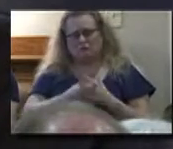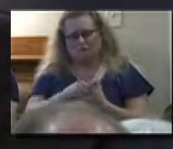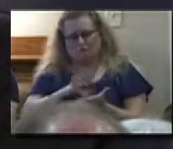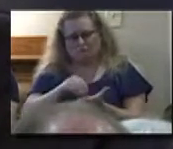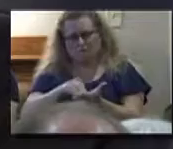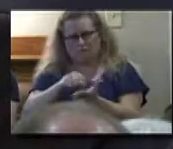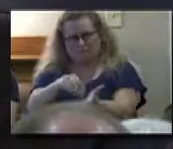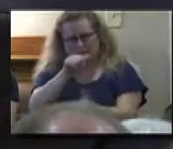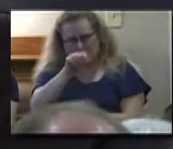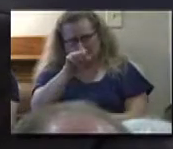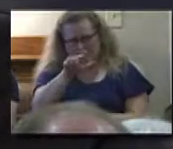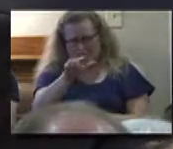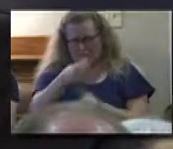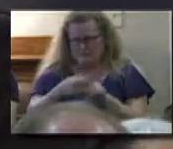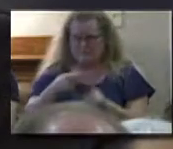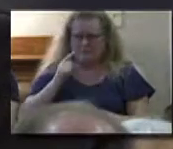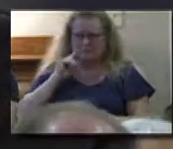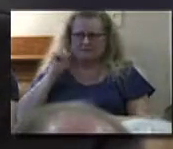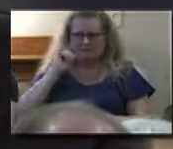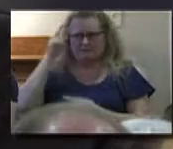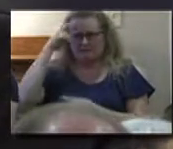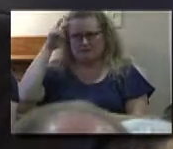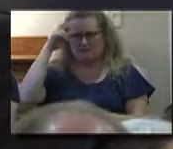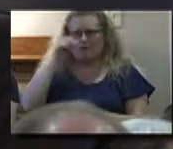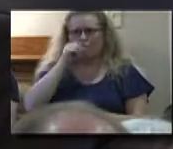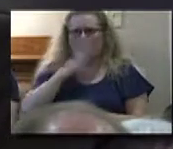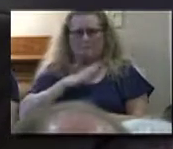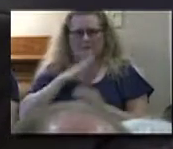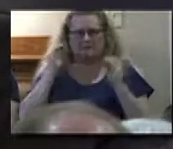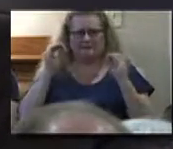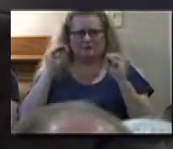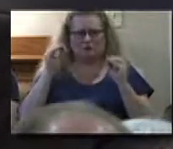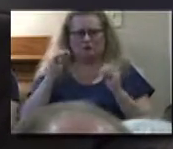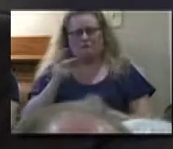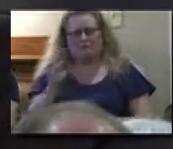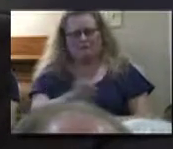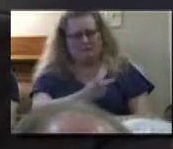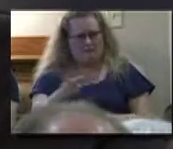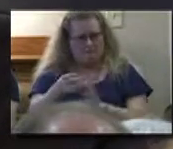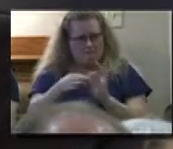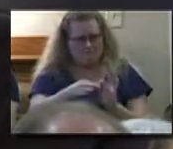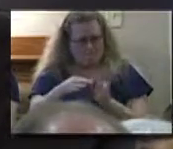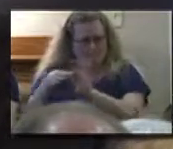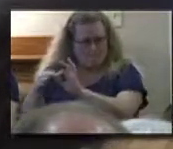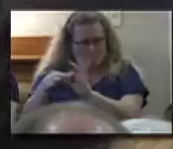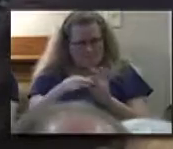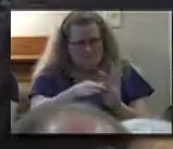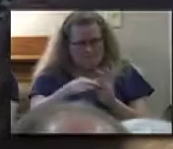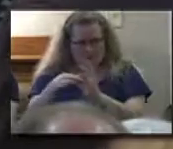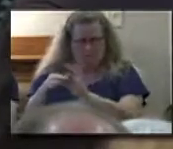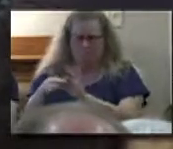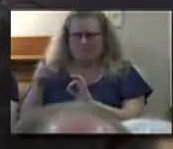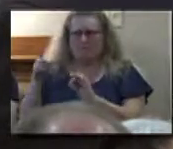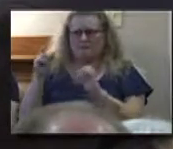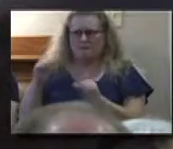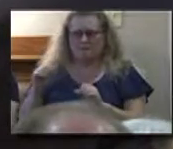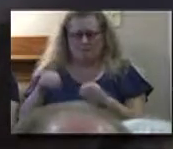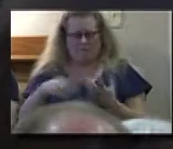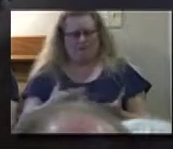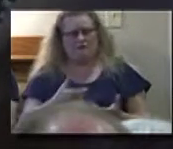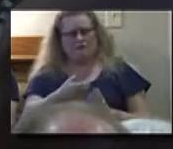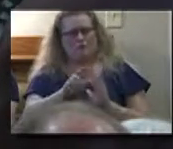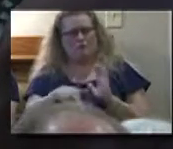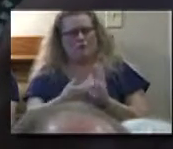classes from a deaf Hispanic woman teacher. And they bonded, and she was able to provide her with role